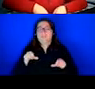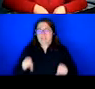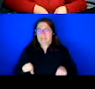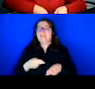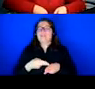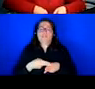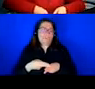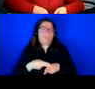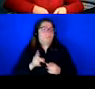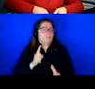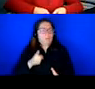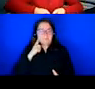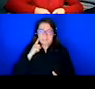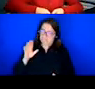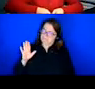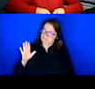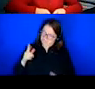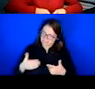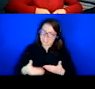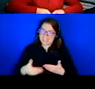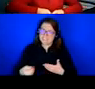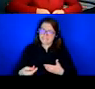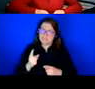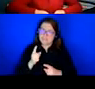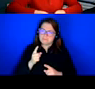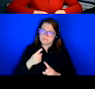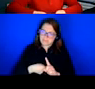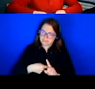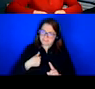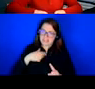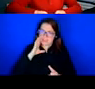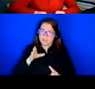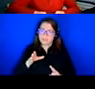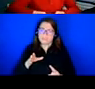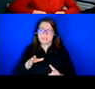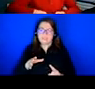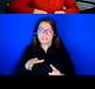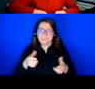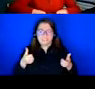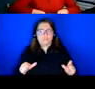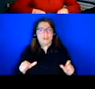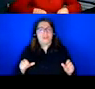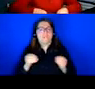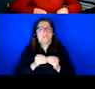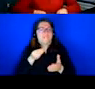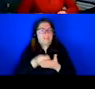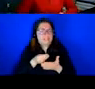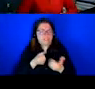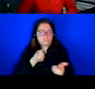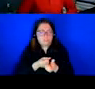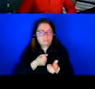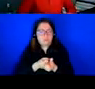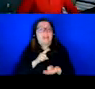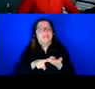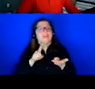about, you know what, in the next few months, I'm going to advocate for more financial support too as well. And then you know how